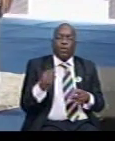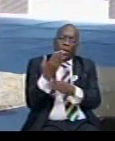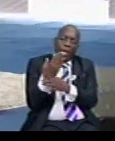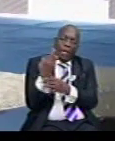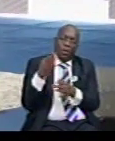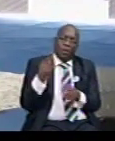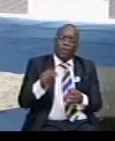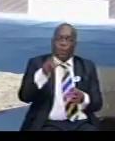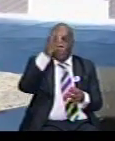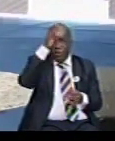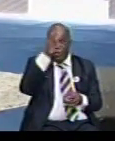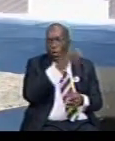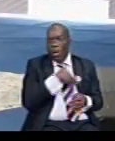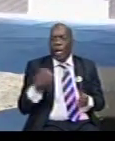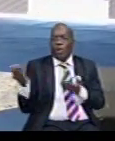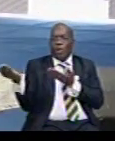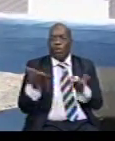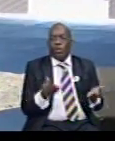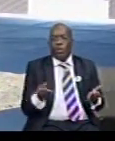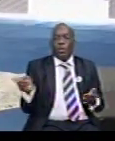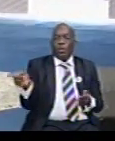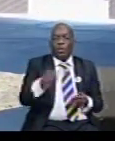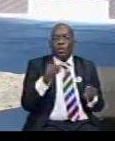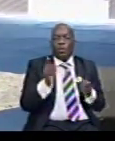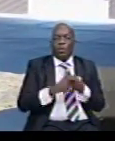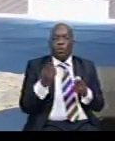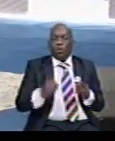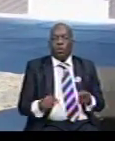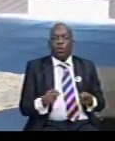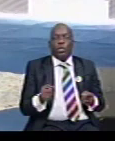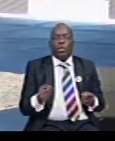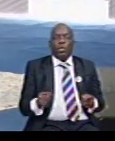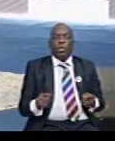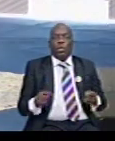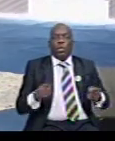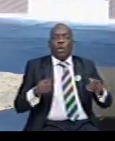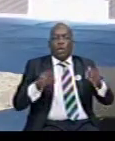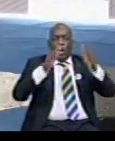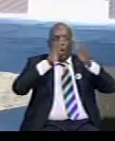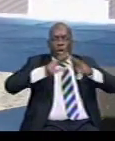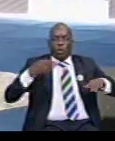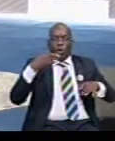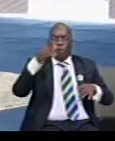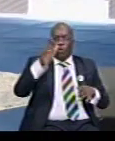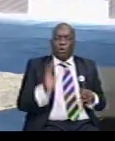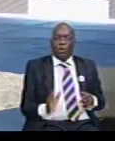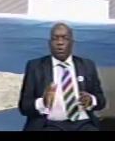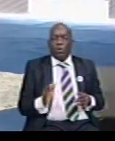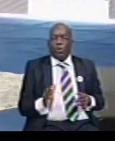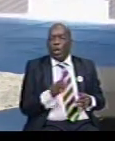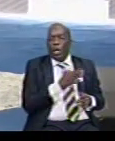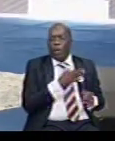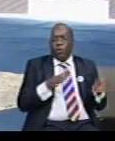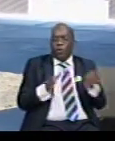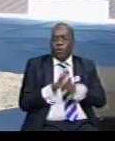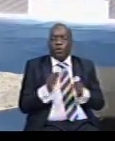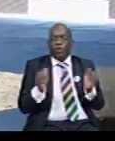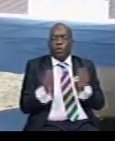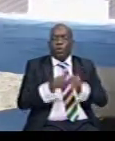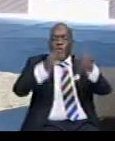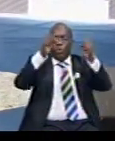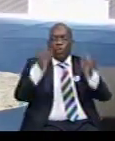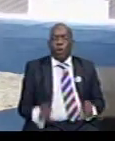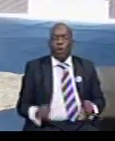devil and bring them to the bosom of the Lord. Endued with power